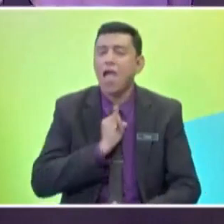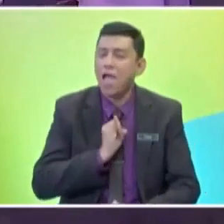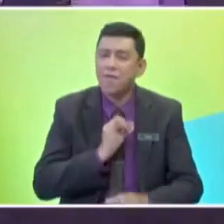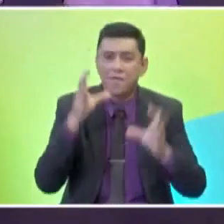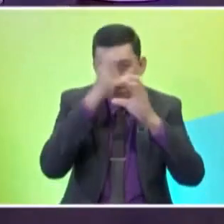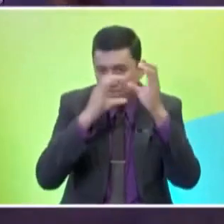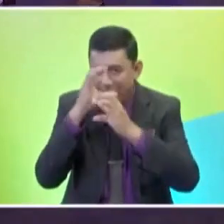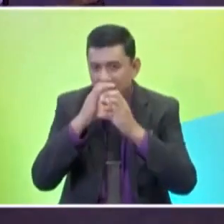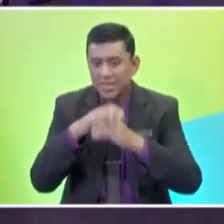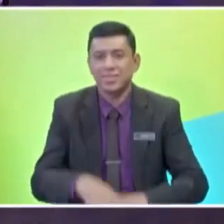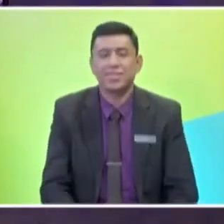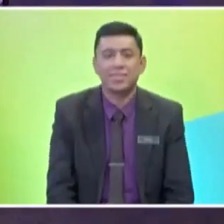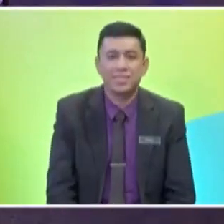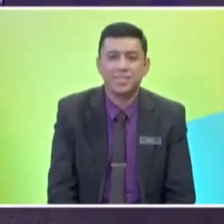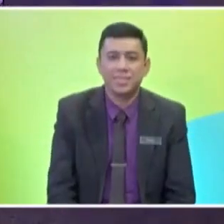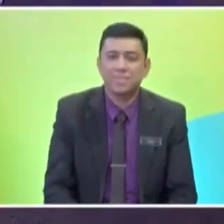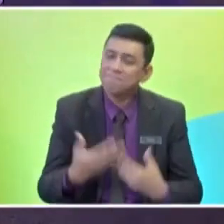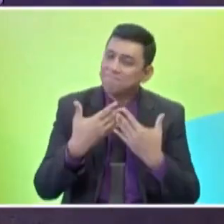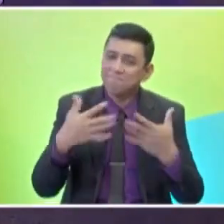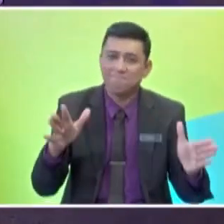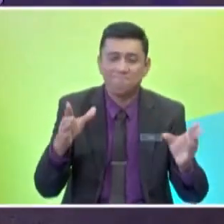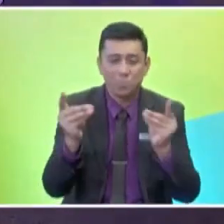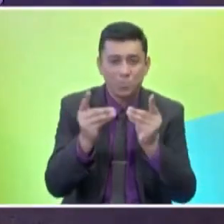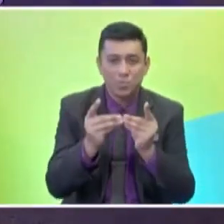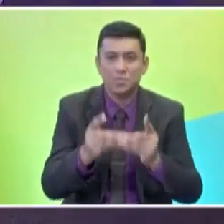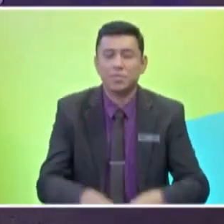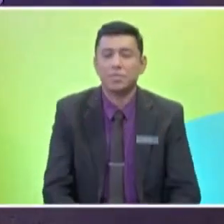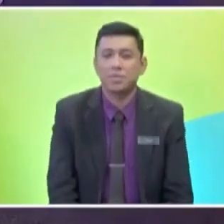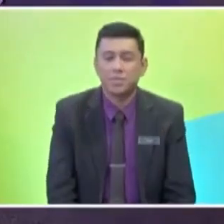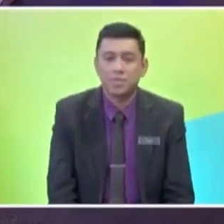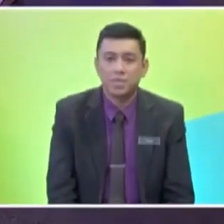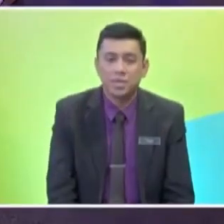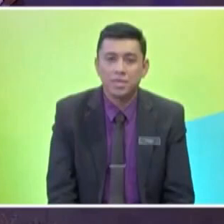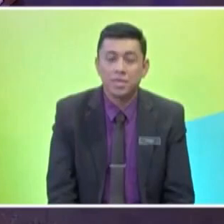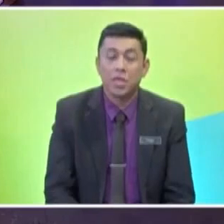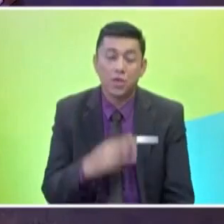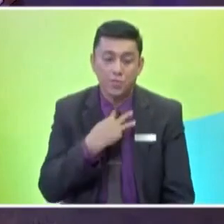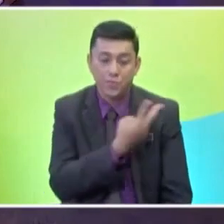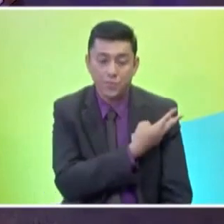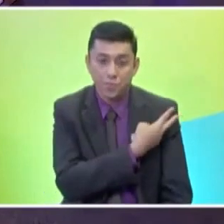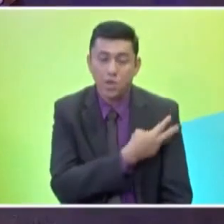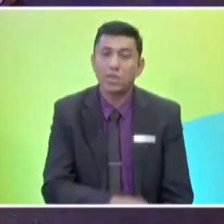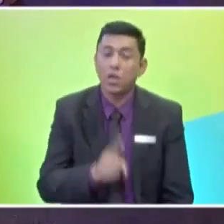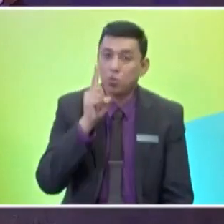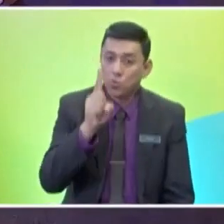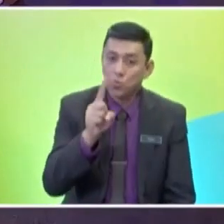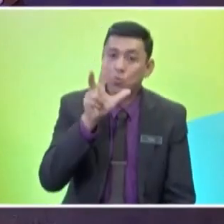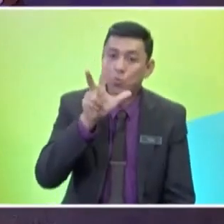Okay. Okay, this is a rabbit. Wow, so teacher, we have discovered